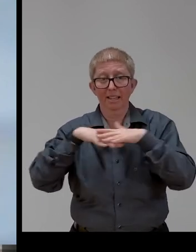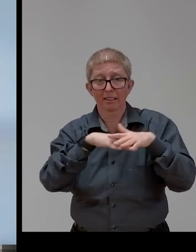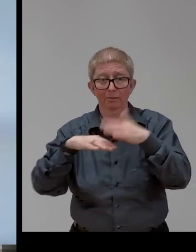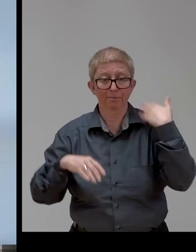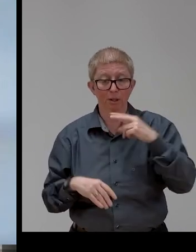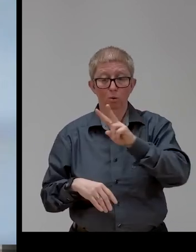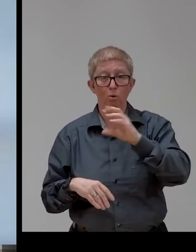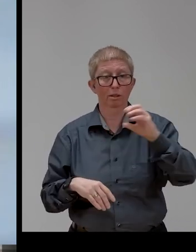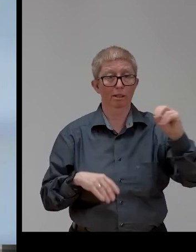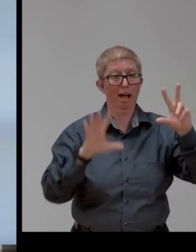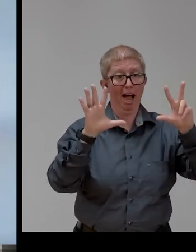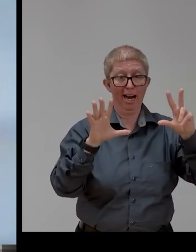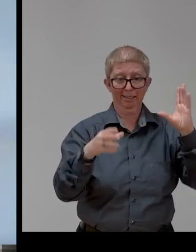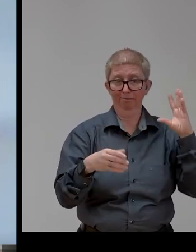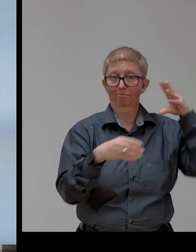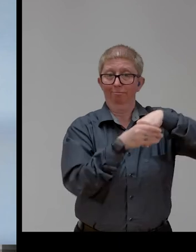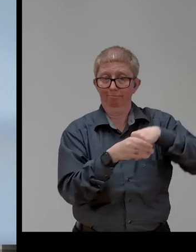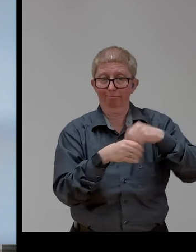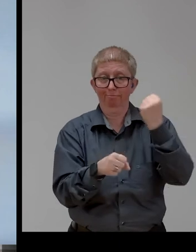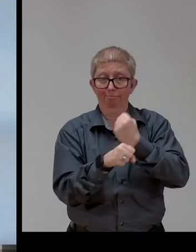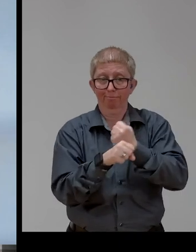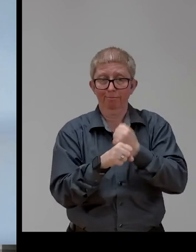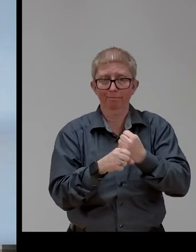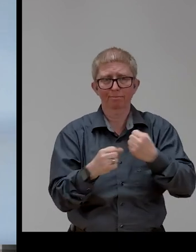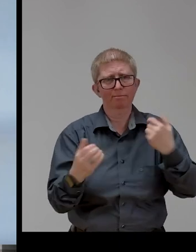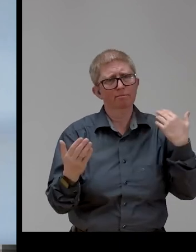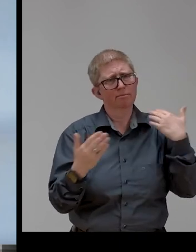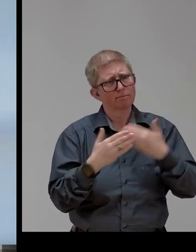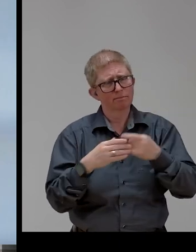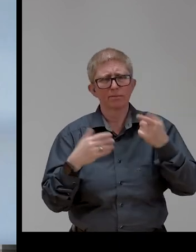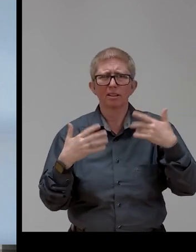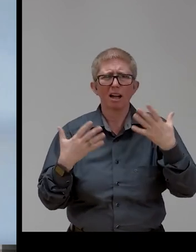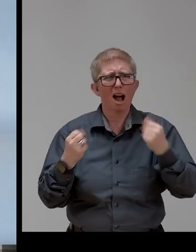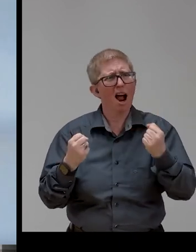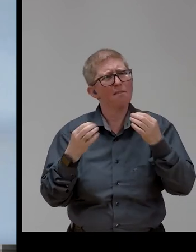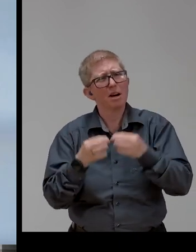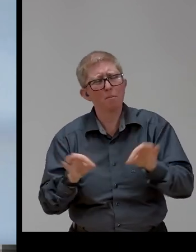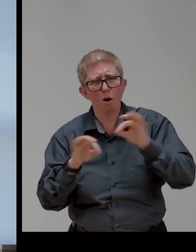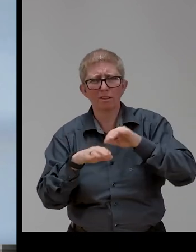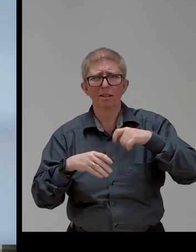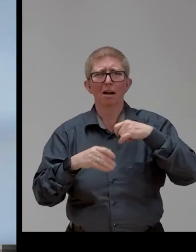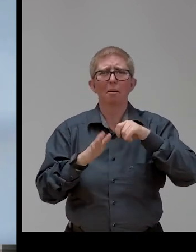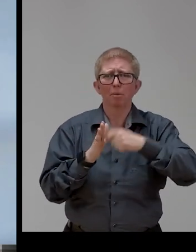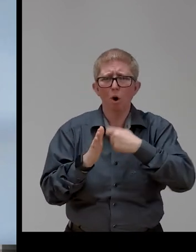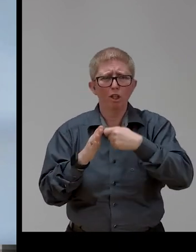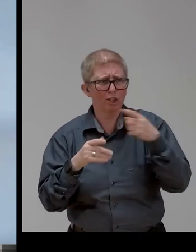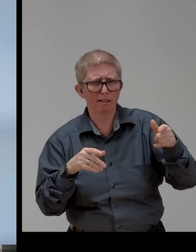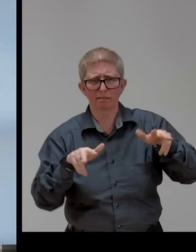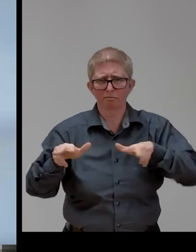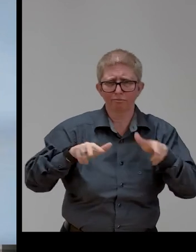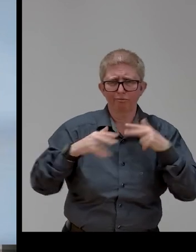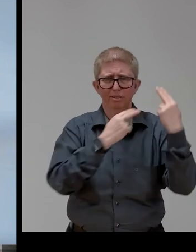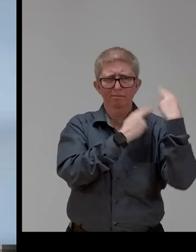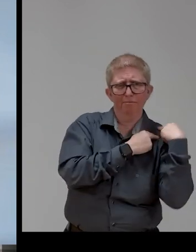has taken care of important projects. Some of them, one of them, for example, is City of